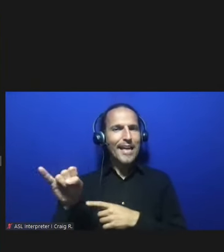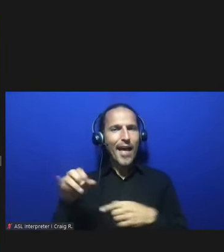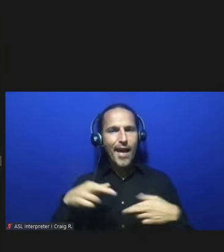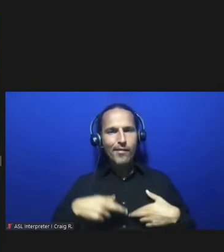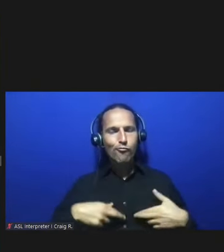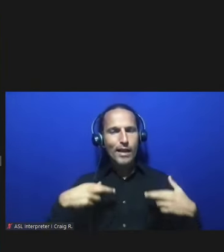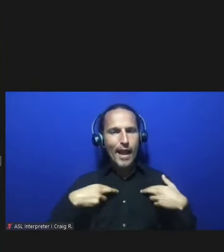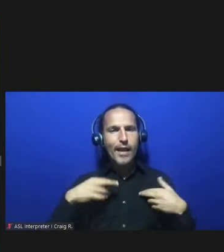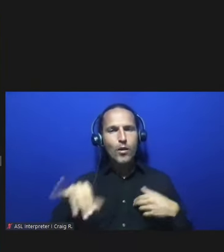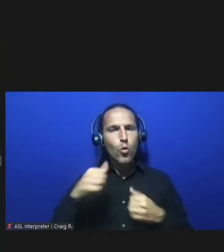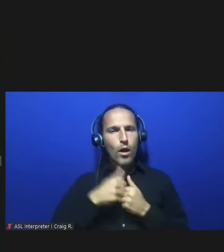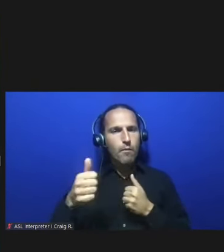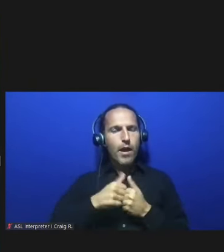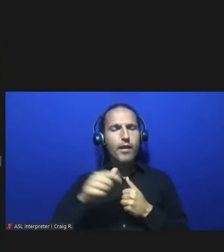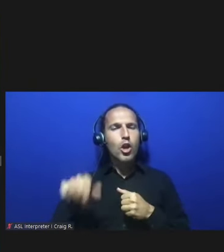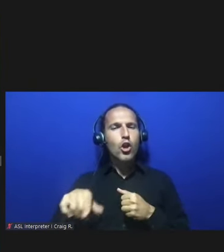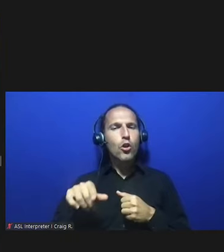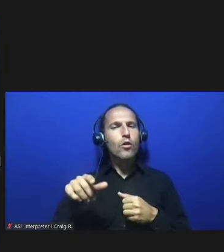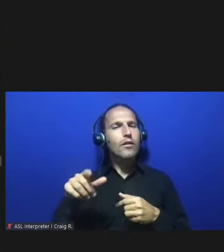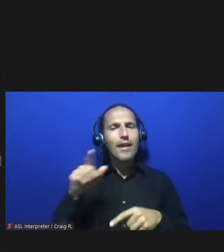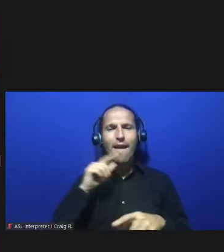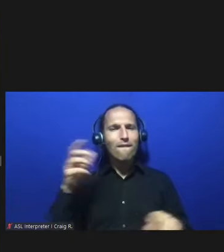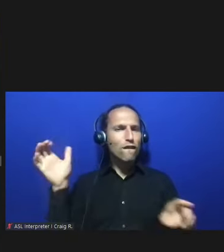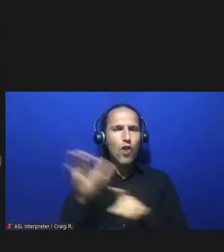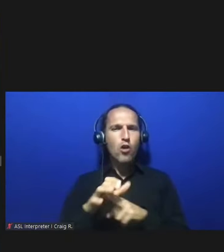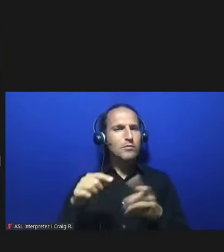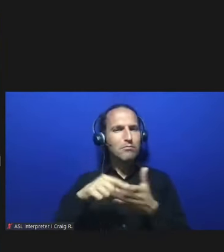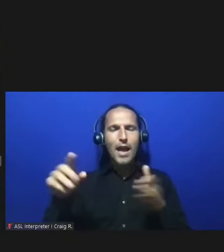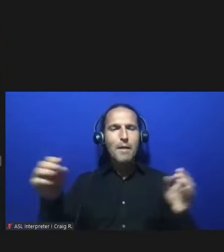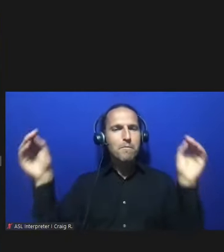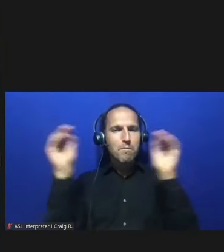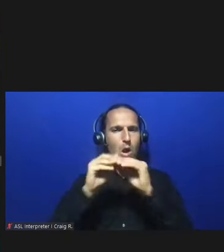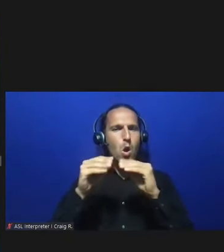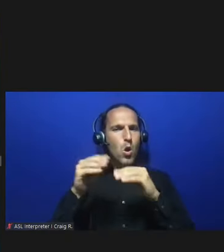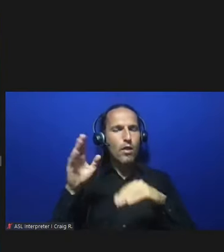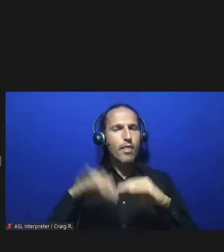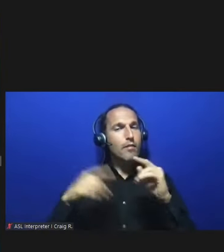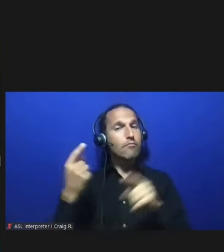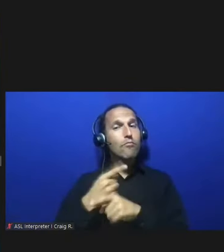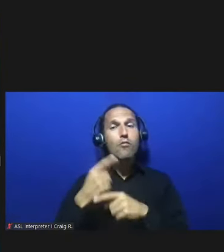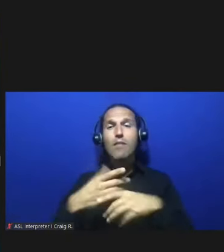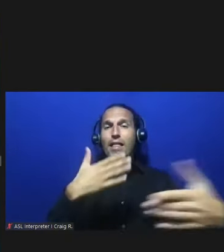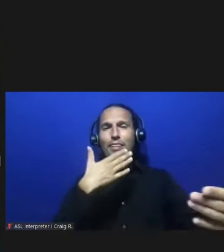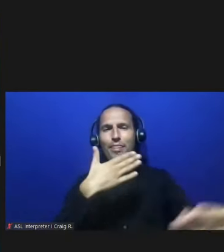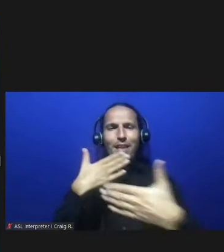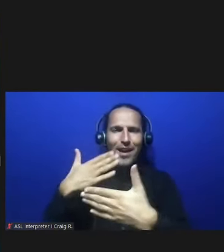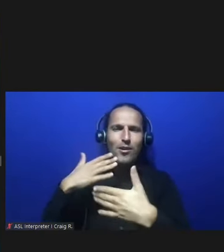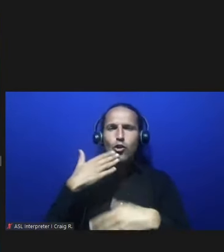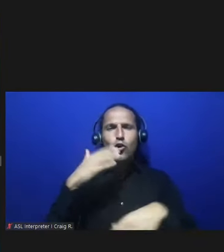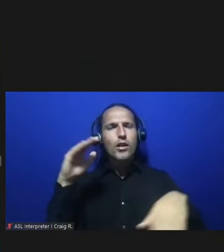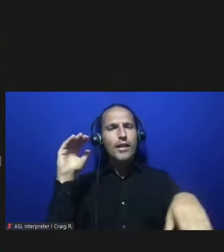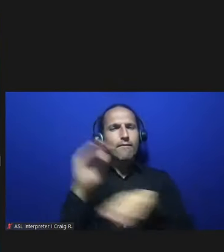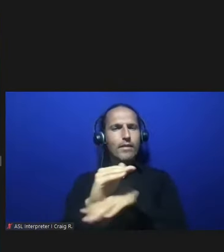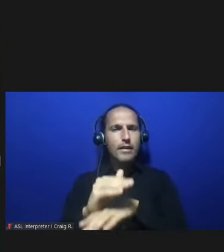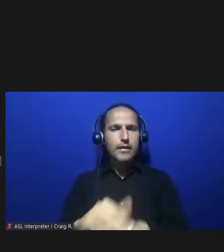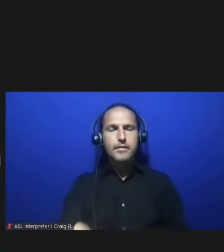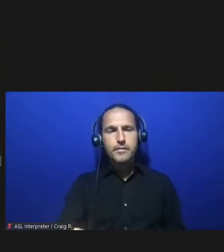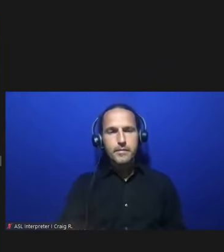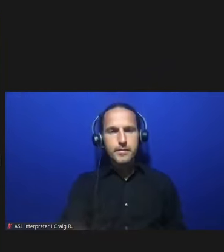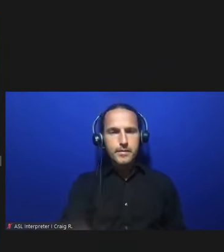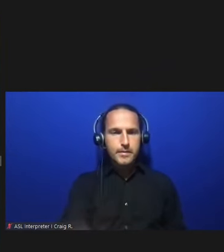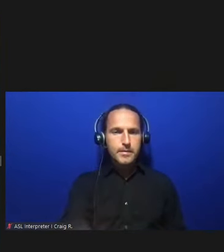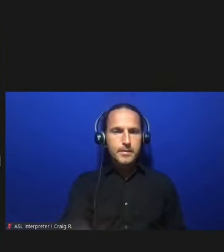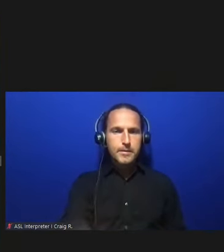residents commuting to work are not forced to pay more than their fair share. Thank you and good evening.